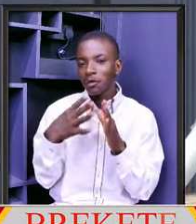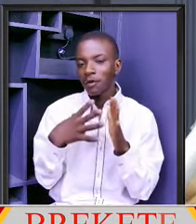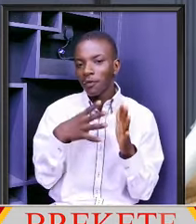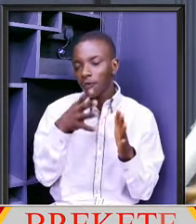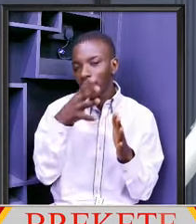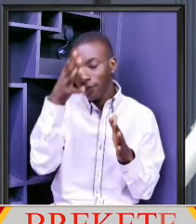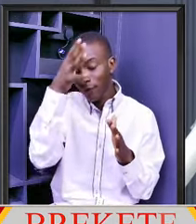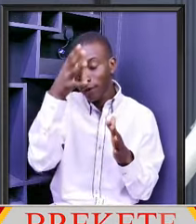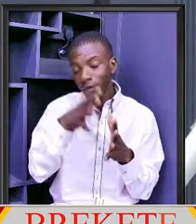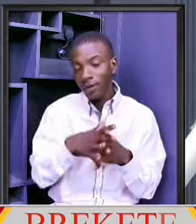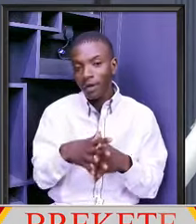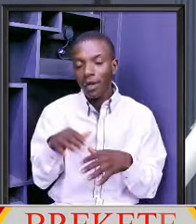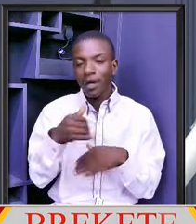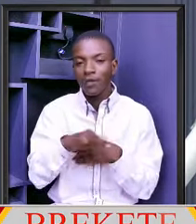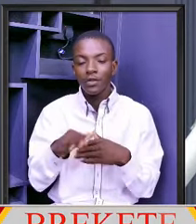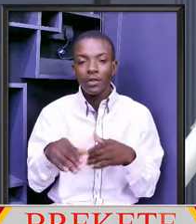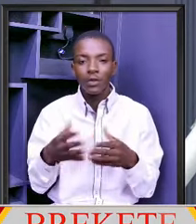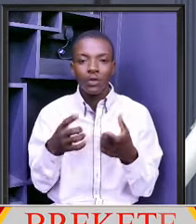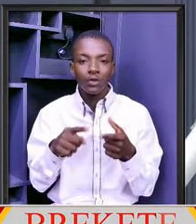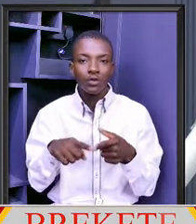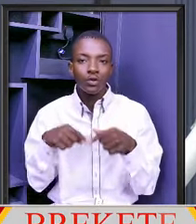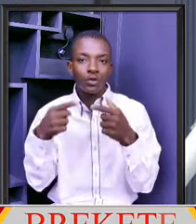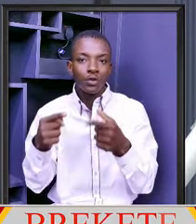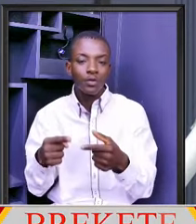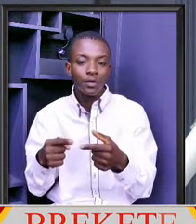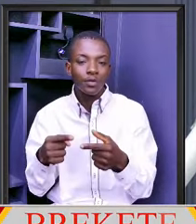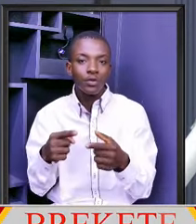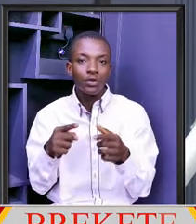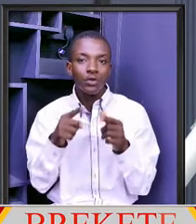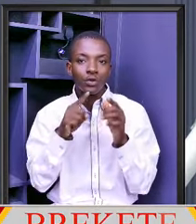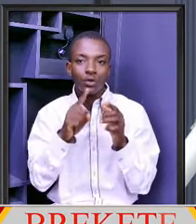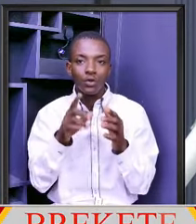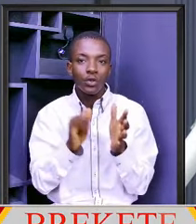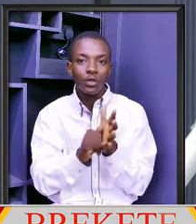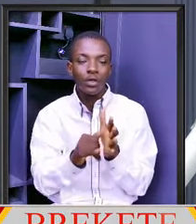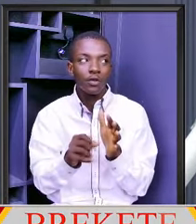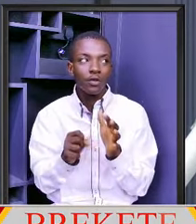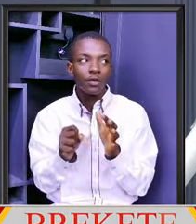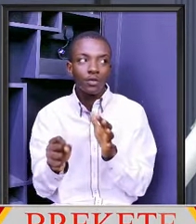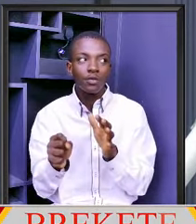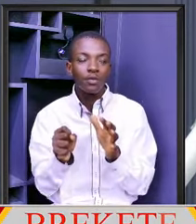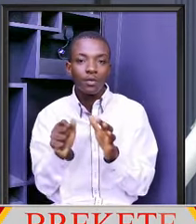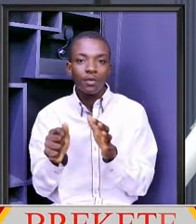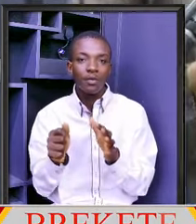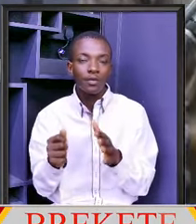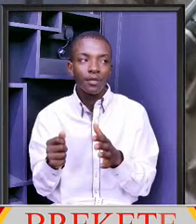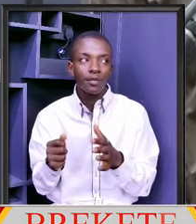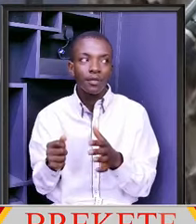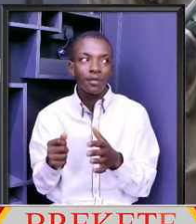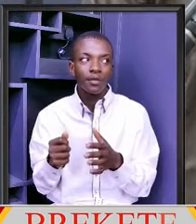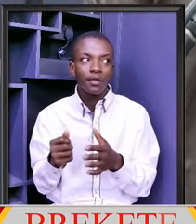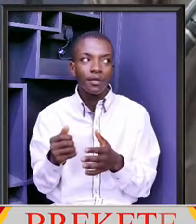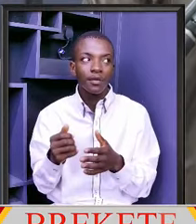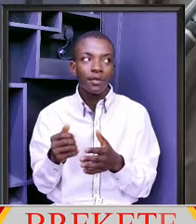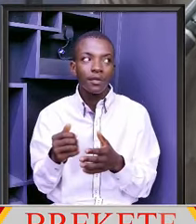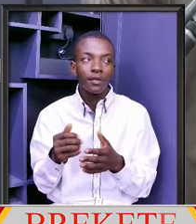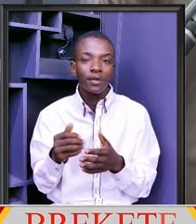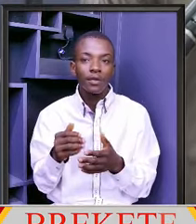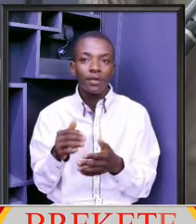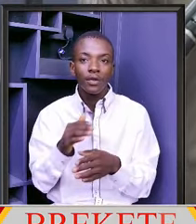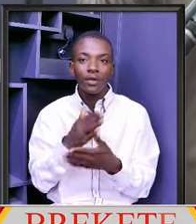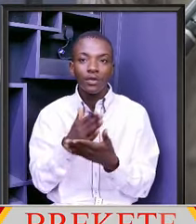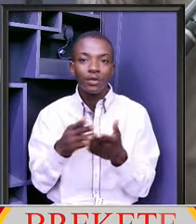won't go, after I notice, I sure say he don't put gear, don't they go. Now I say some people no even get